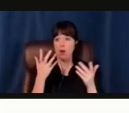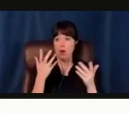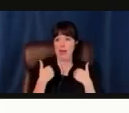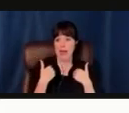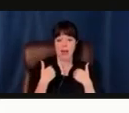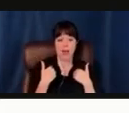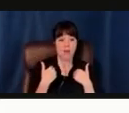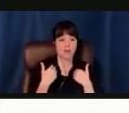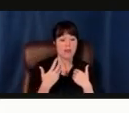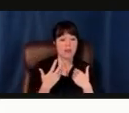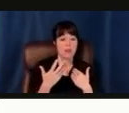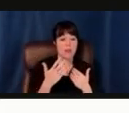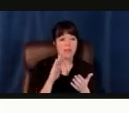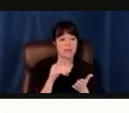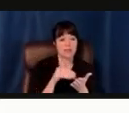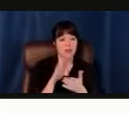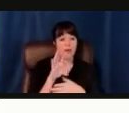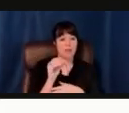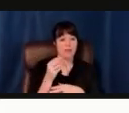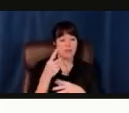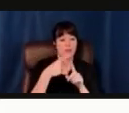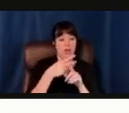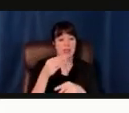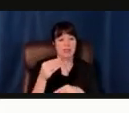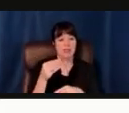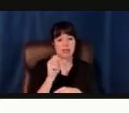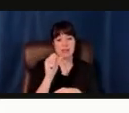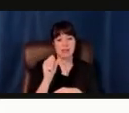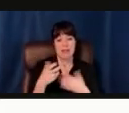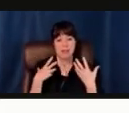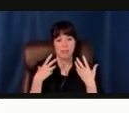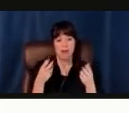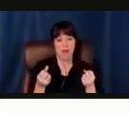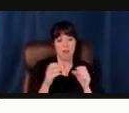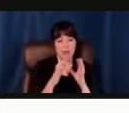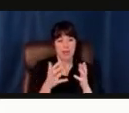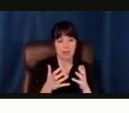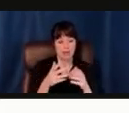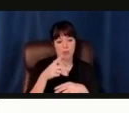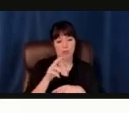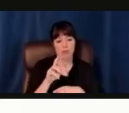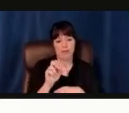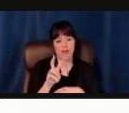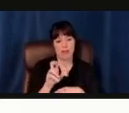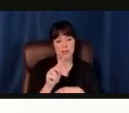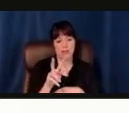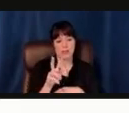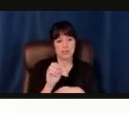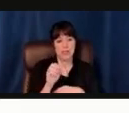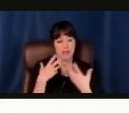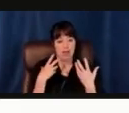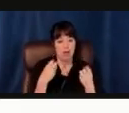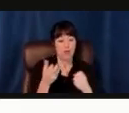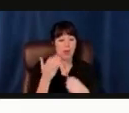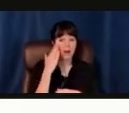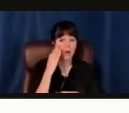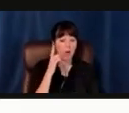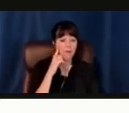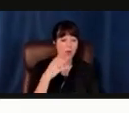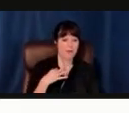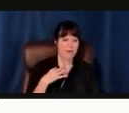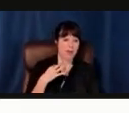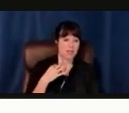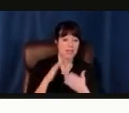Center 50 Plus and Salem Health, classes on preventative health. I know for volunteering, the city has a